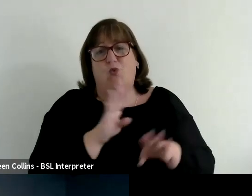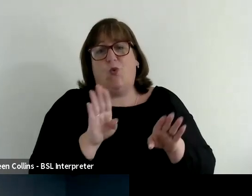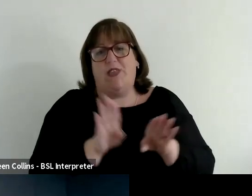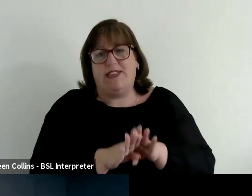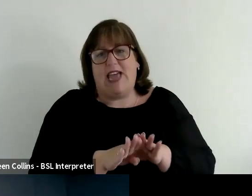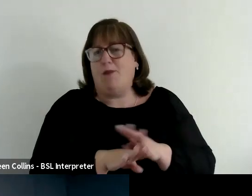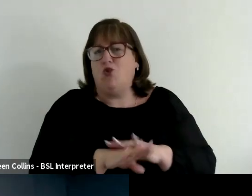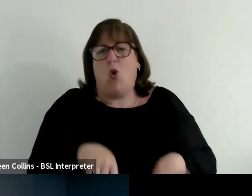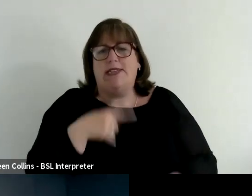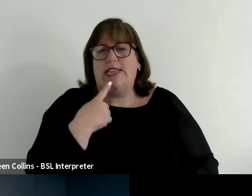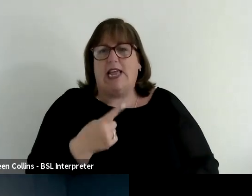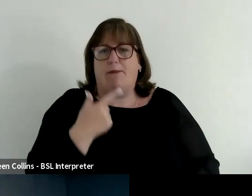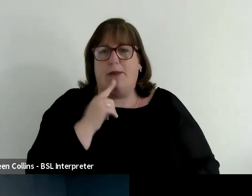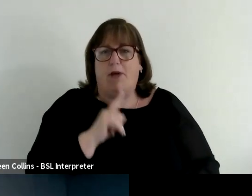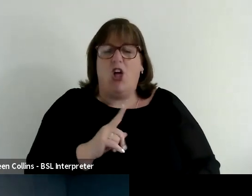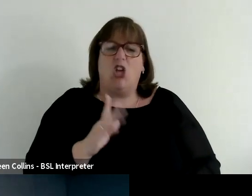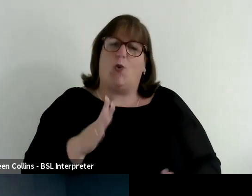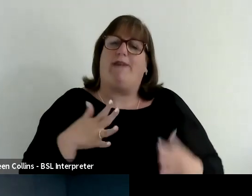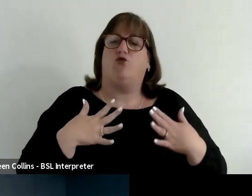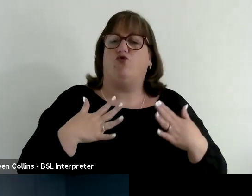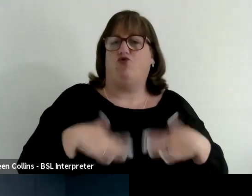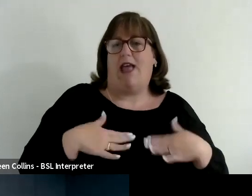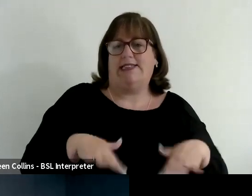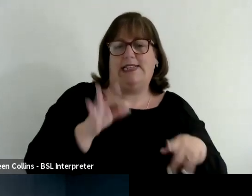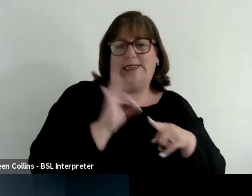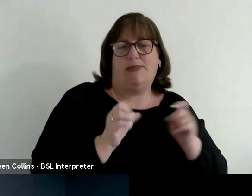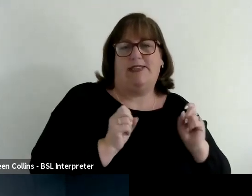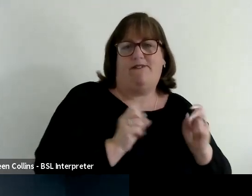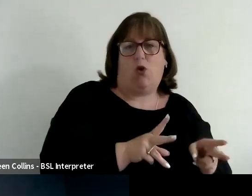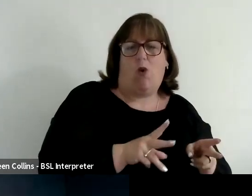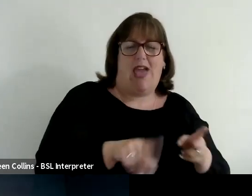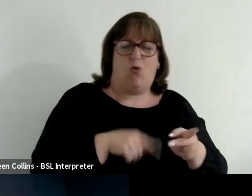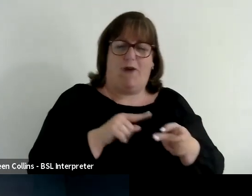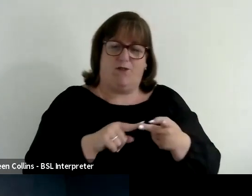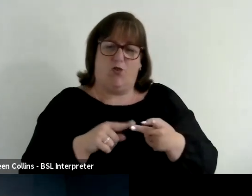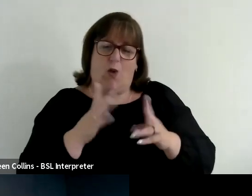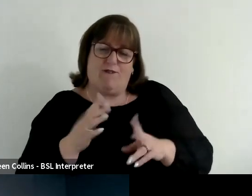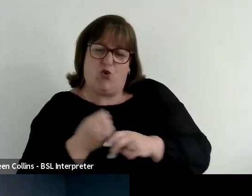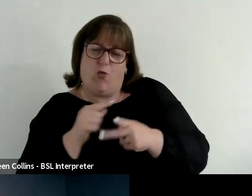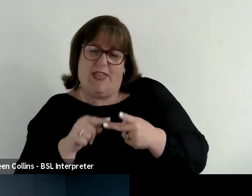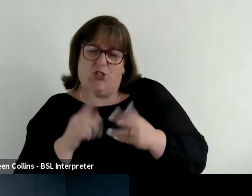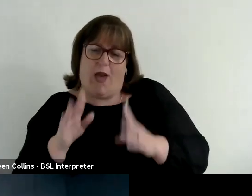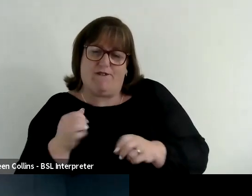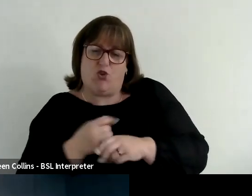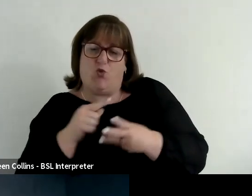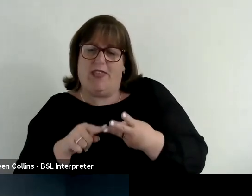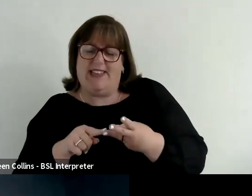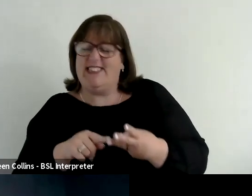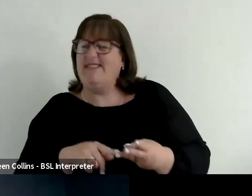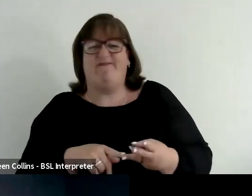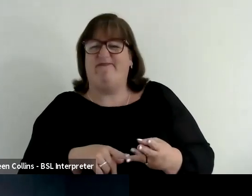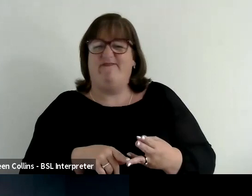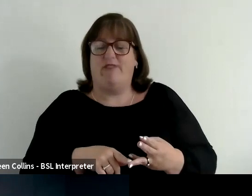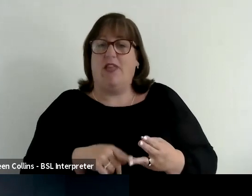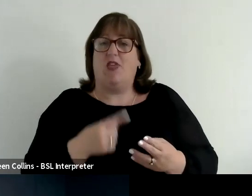way. I just love us to get to a place where, when I first started working here, you know, there was a guy on one of the floors I used to